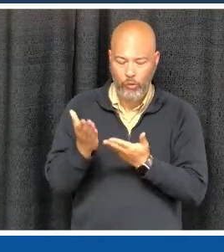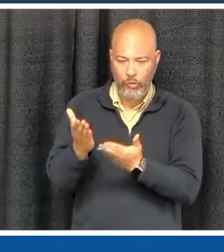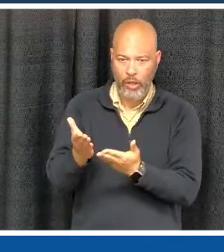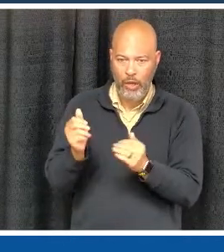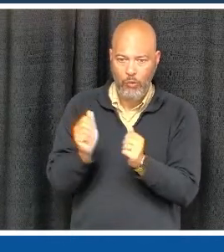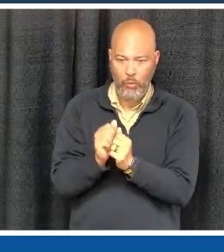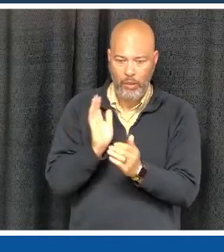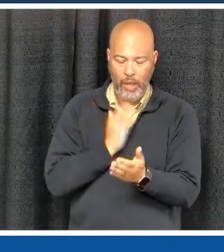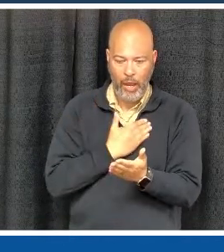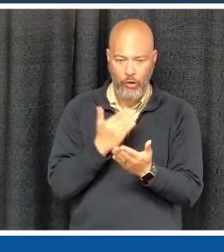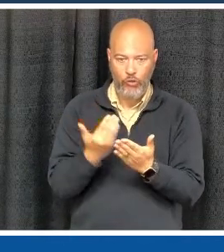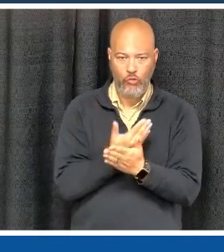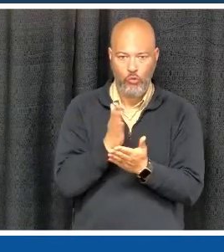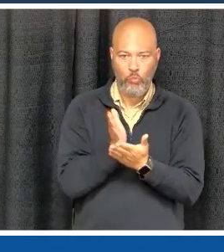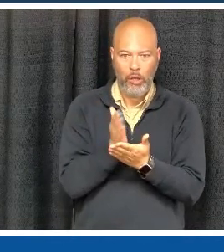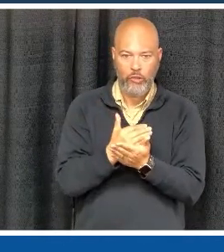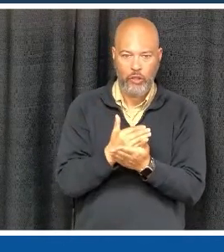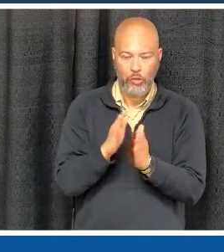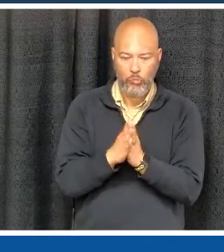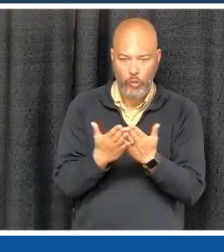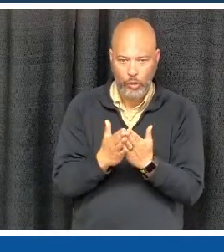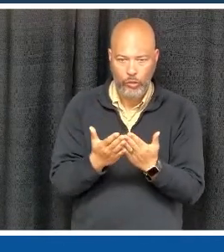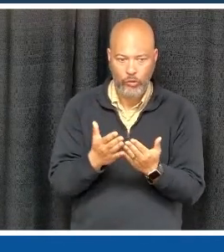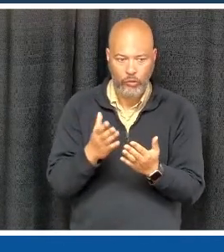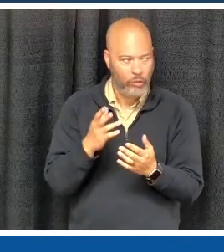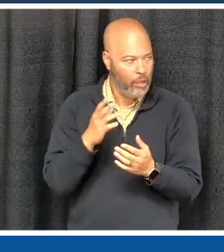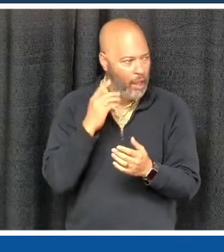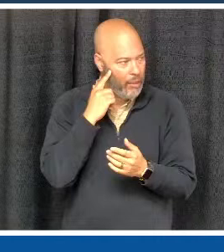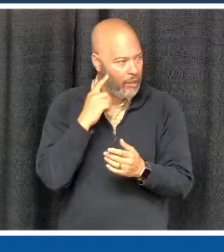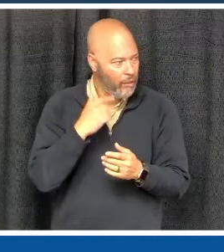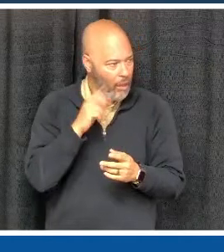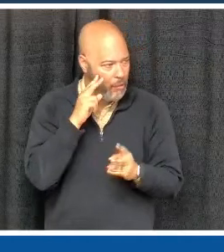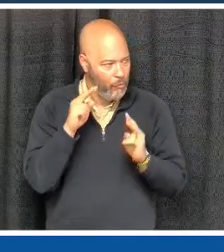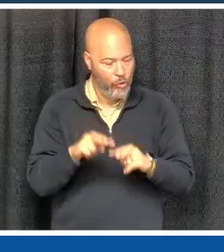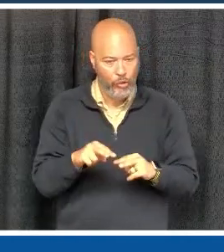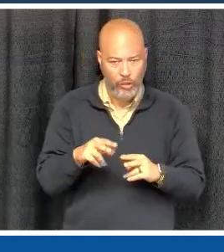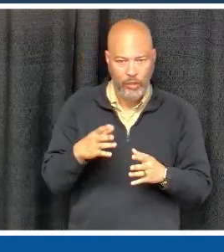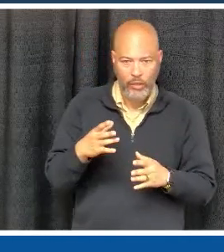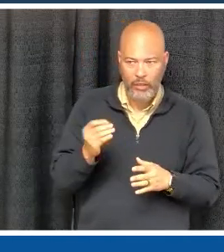with our budget, books. I believe I've got an email right here.